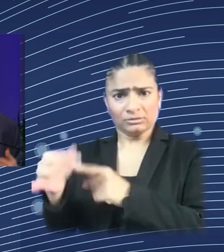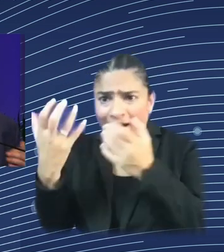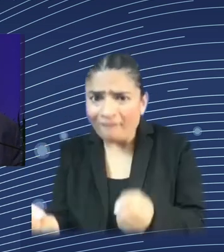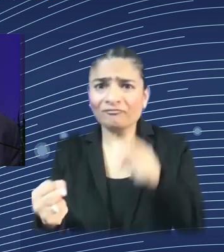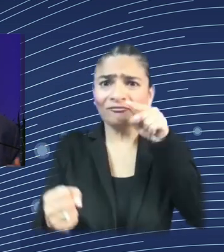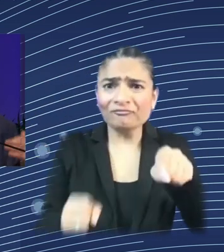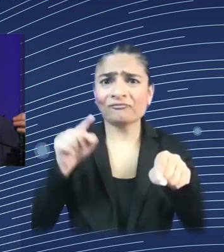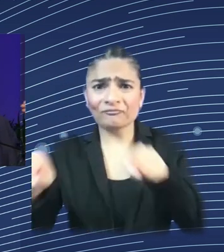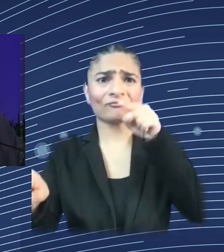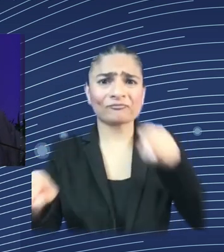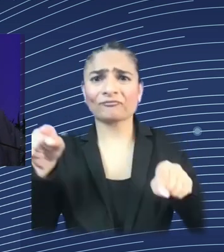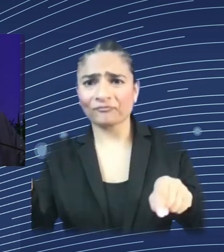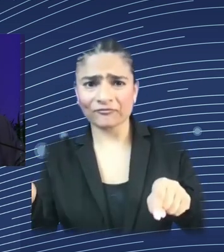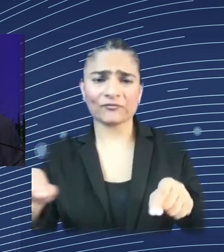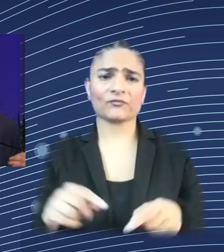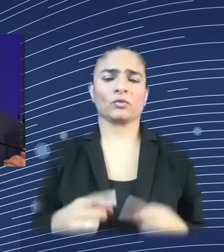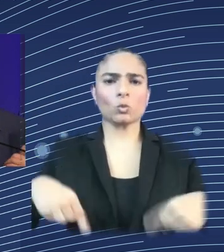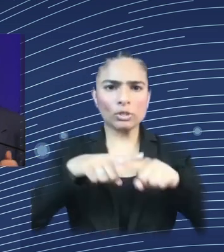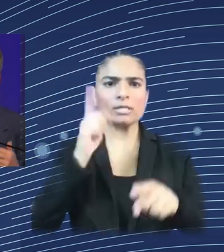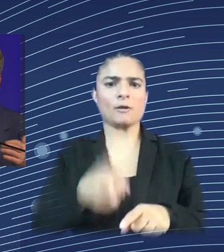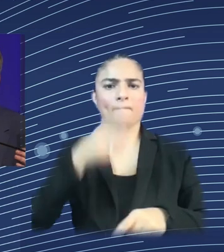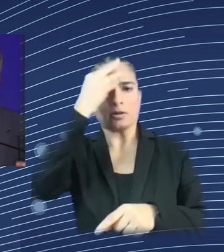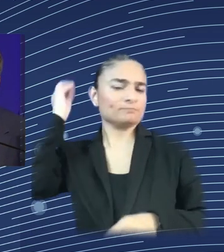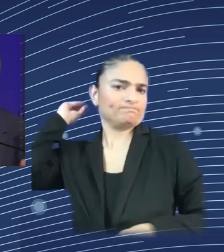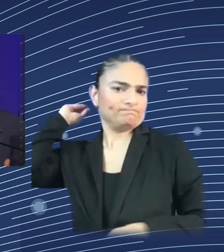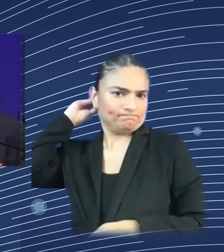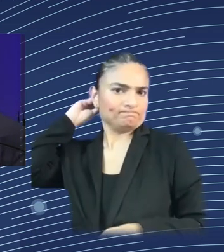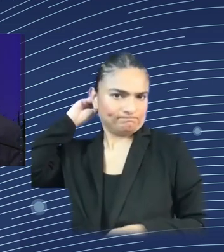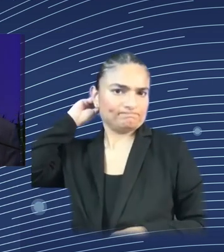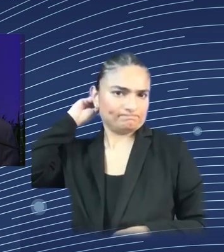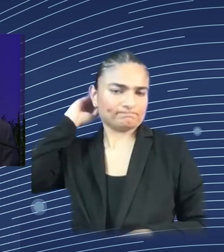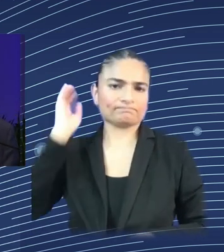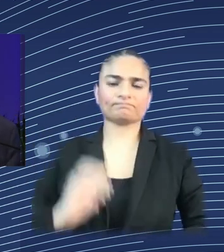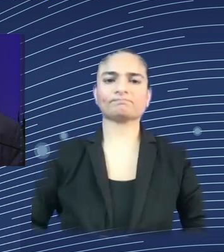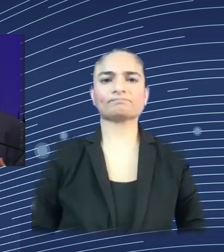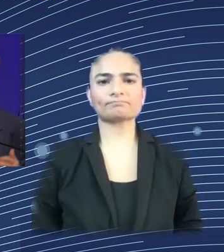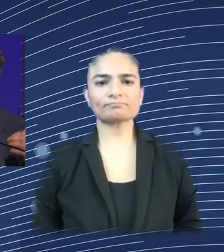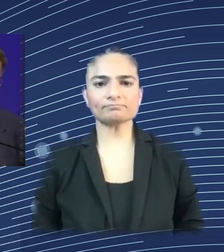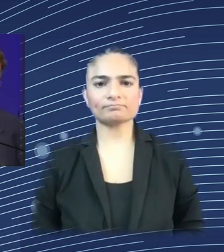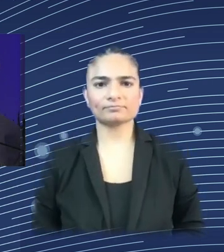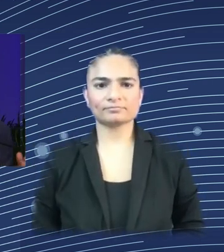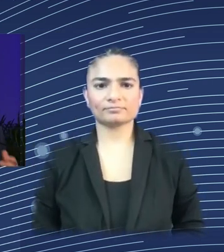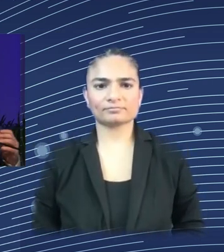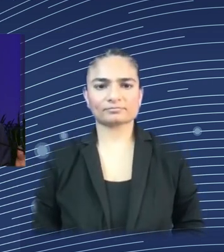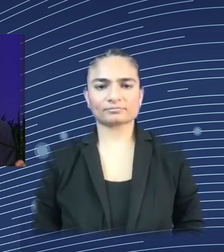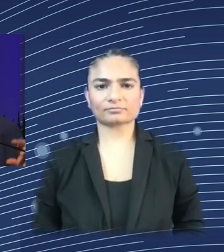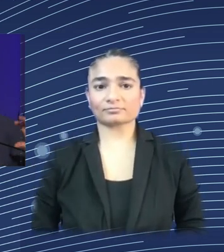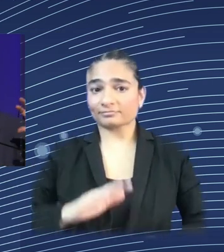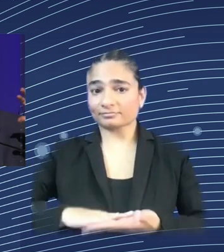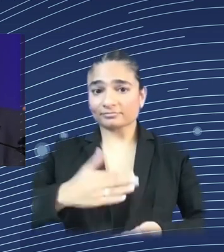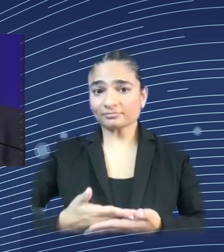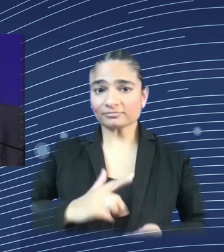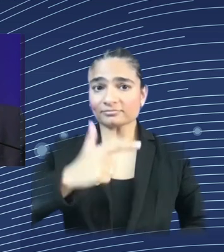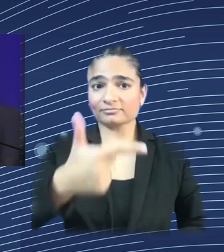we're going to use it. So the private sector is using it, why not the public services? If we can use our guidelines and